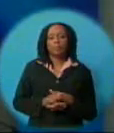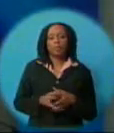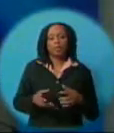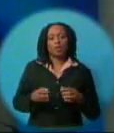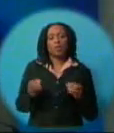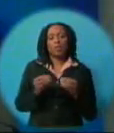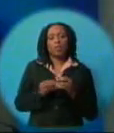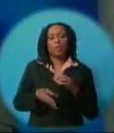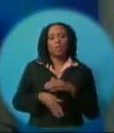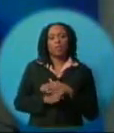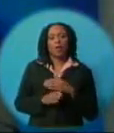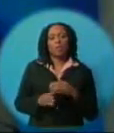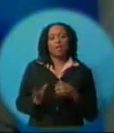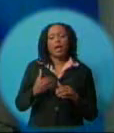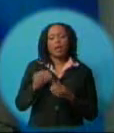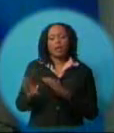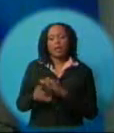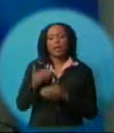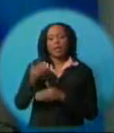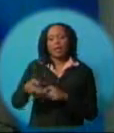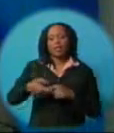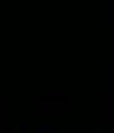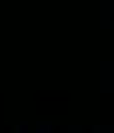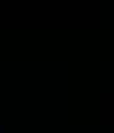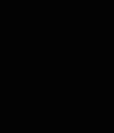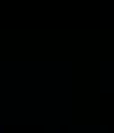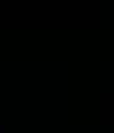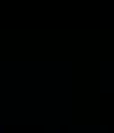We'll have more football and more cricket after the break.